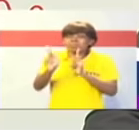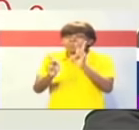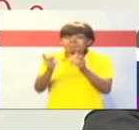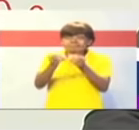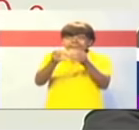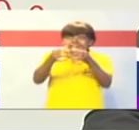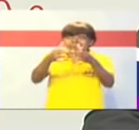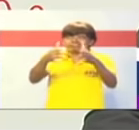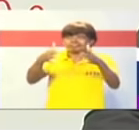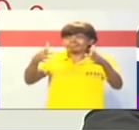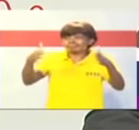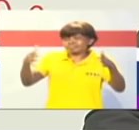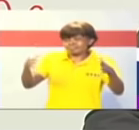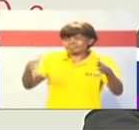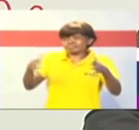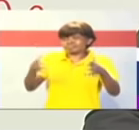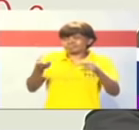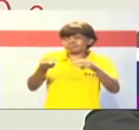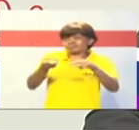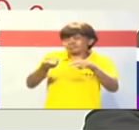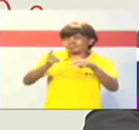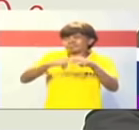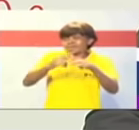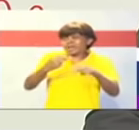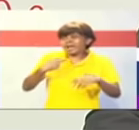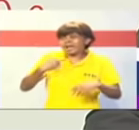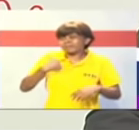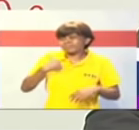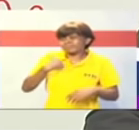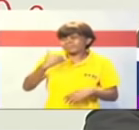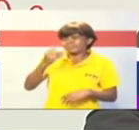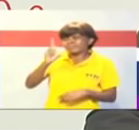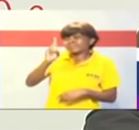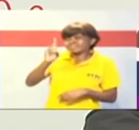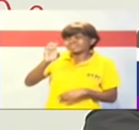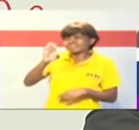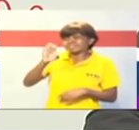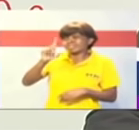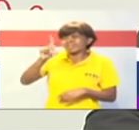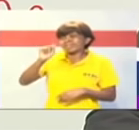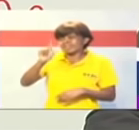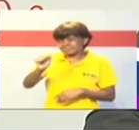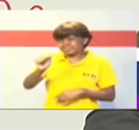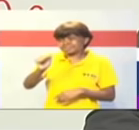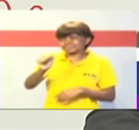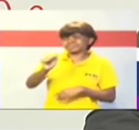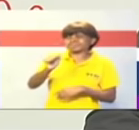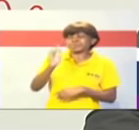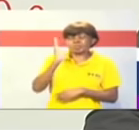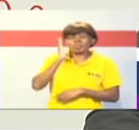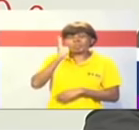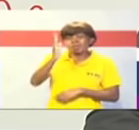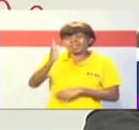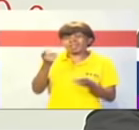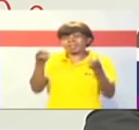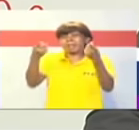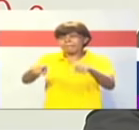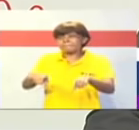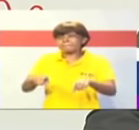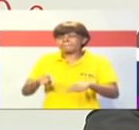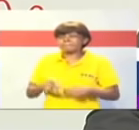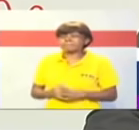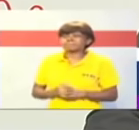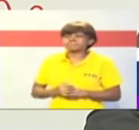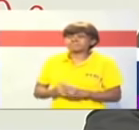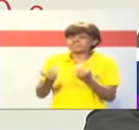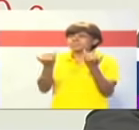clinical presentations across the board. But for now, we have seen some more, well, I wouldn't say more severe than the original lineage, but we have